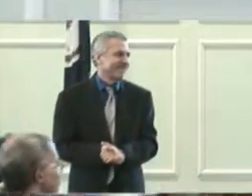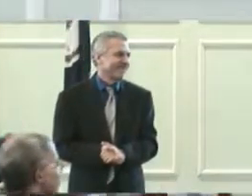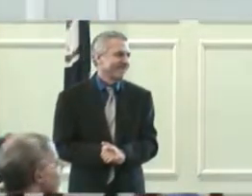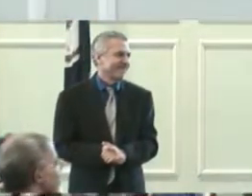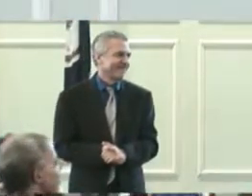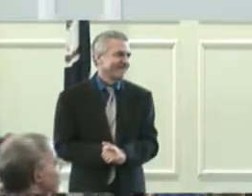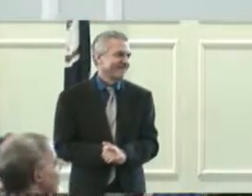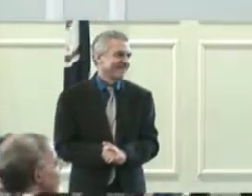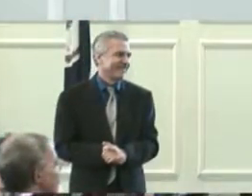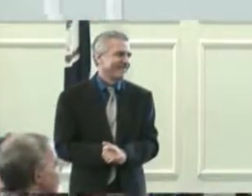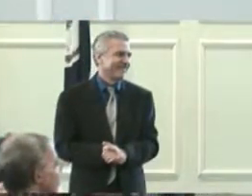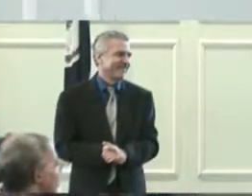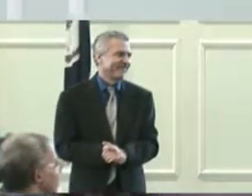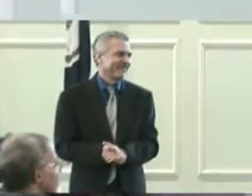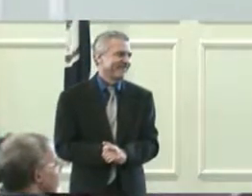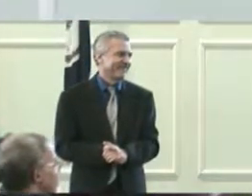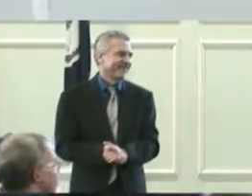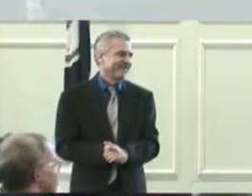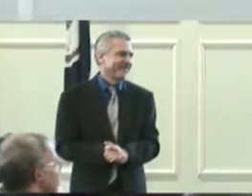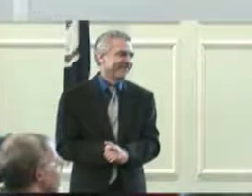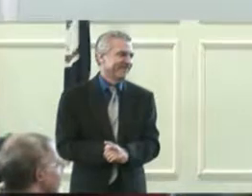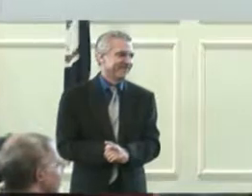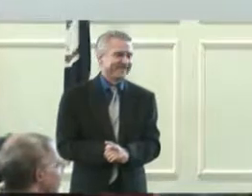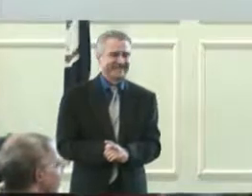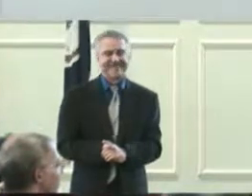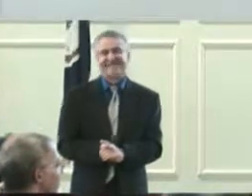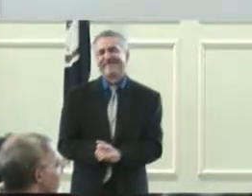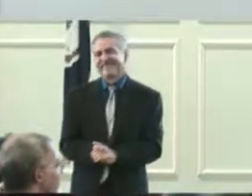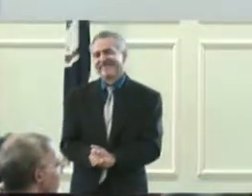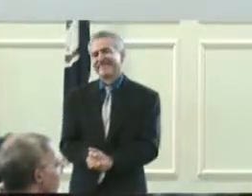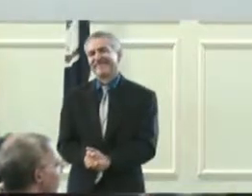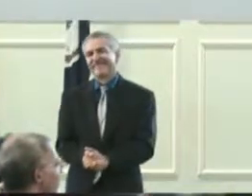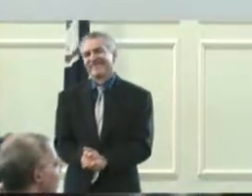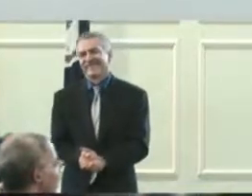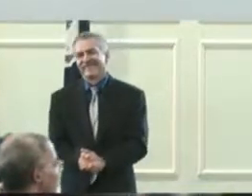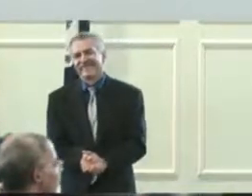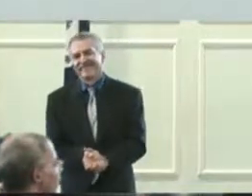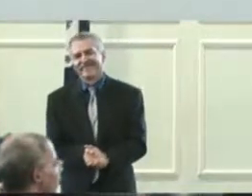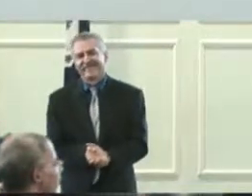Okay. Thank you. You have to go up there again. You have to.